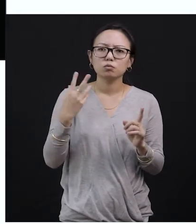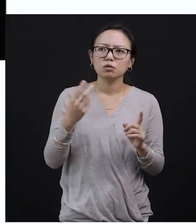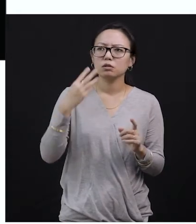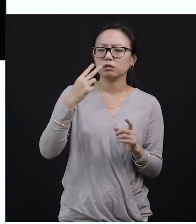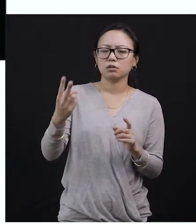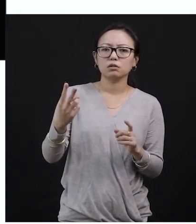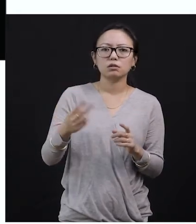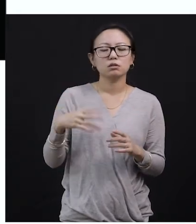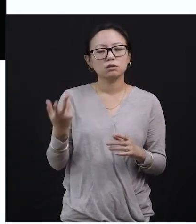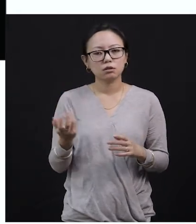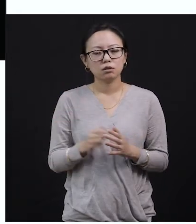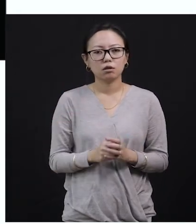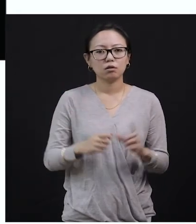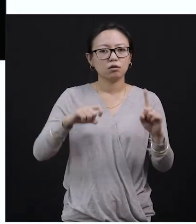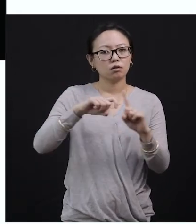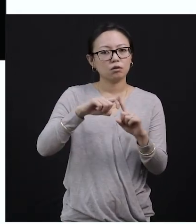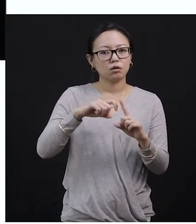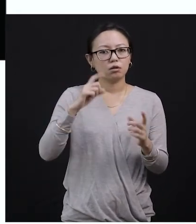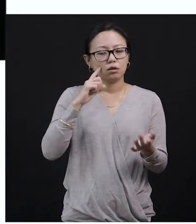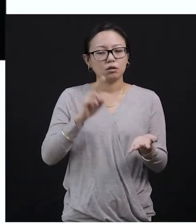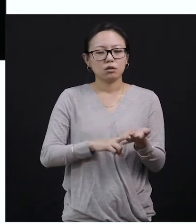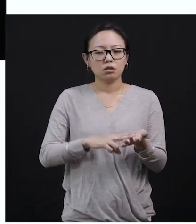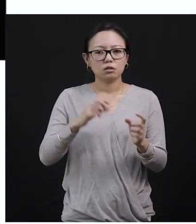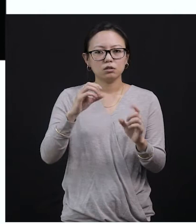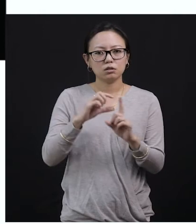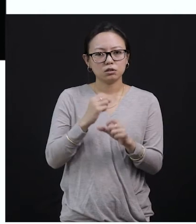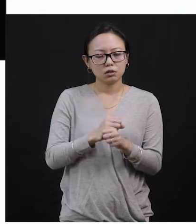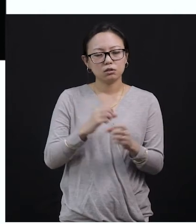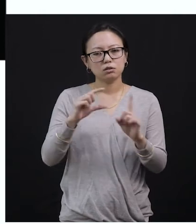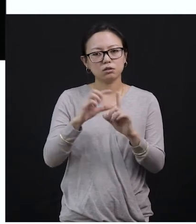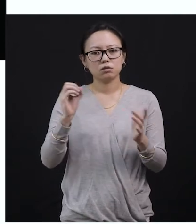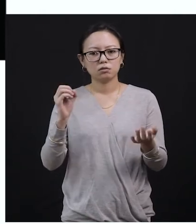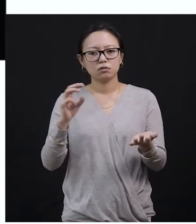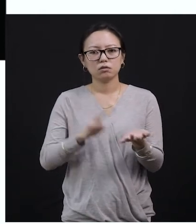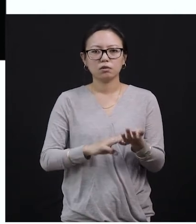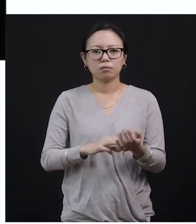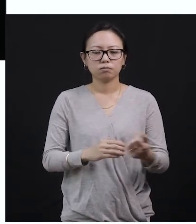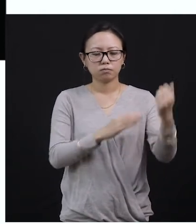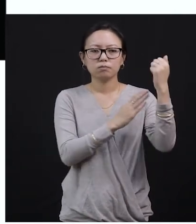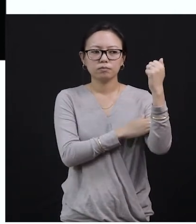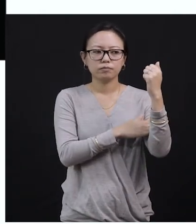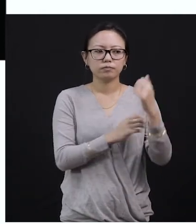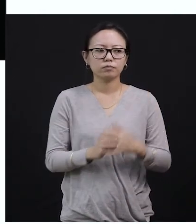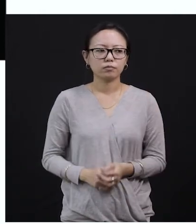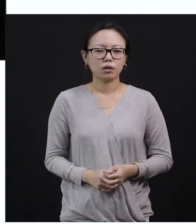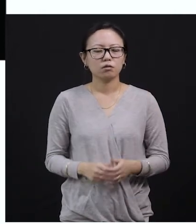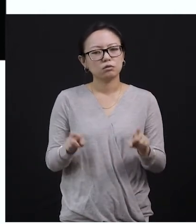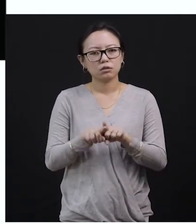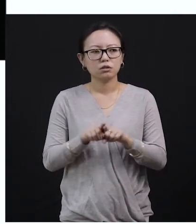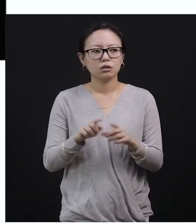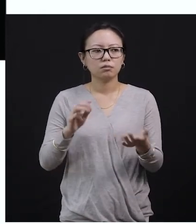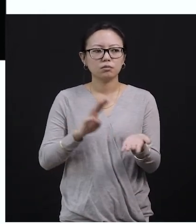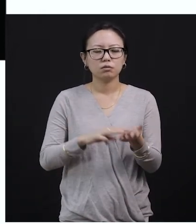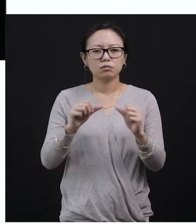rulers, Magadha became a very powerful kingdom. Then the second thing, natural resources. Now talking about the